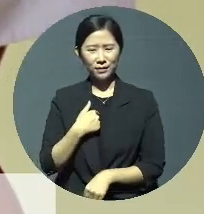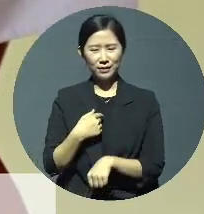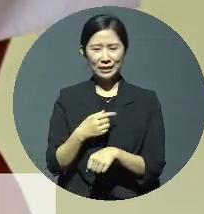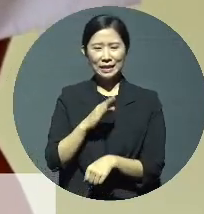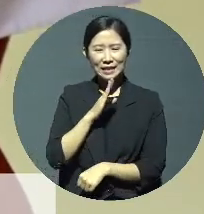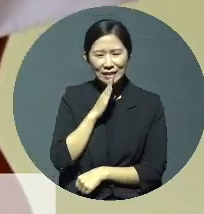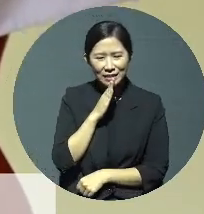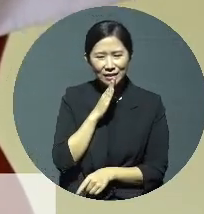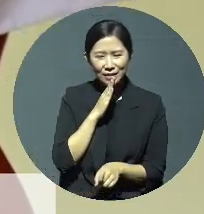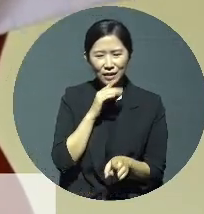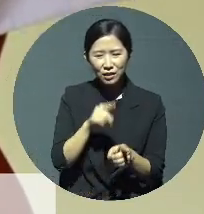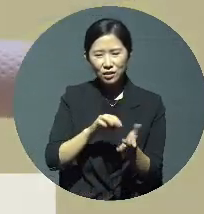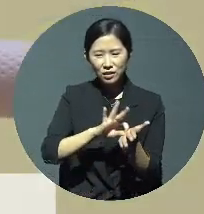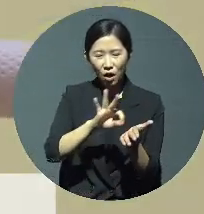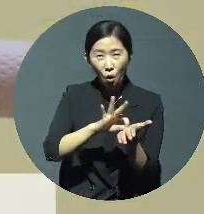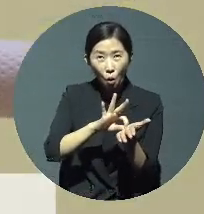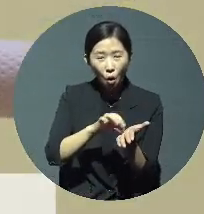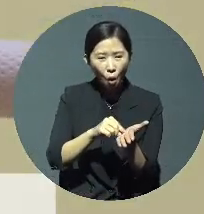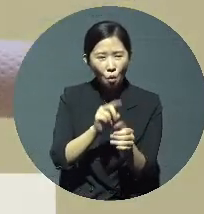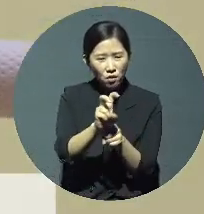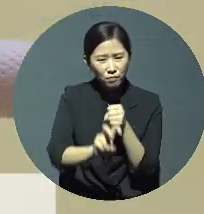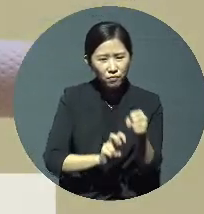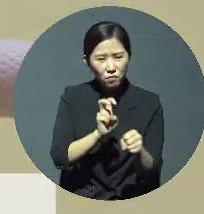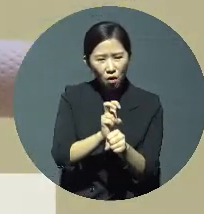carbon footprint is incredibly small.